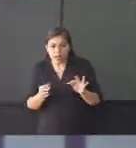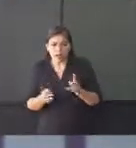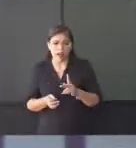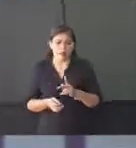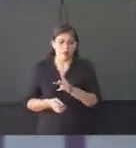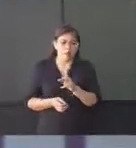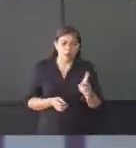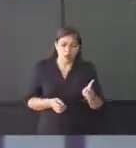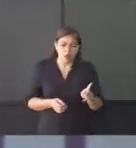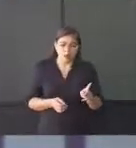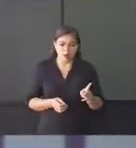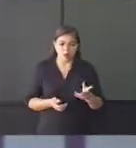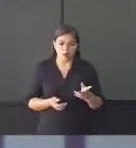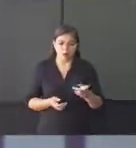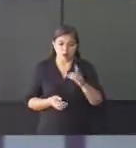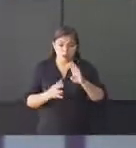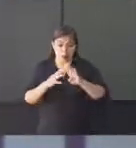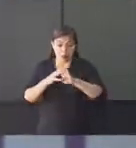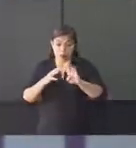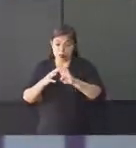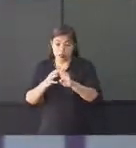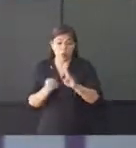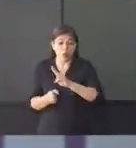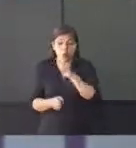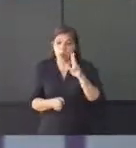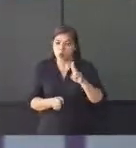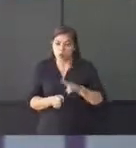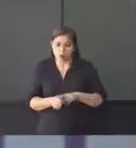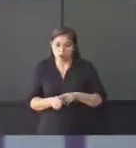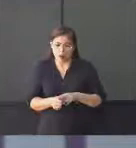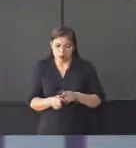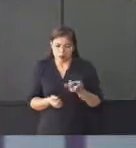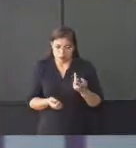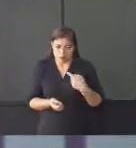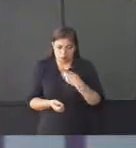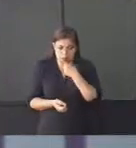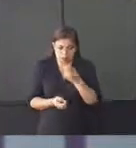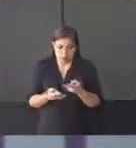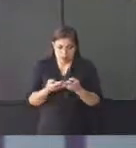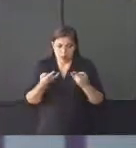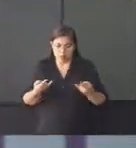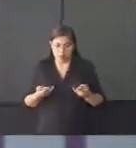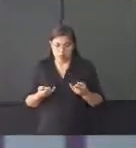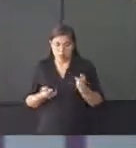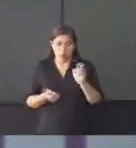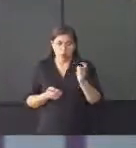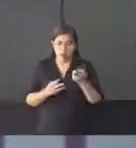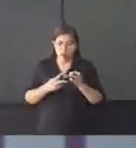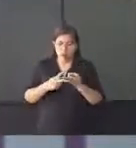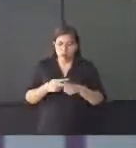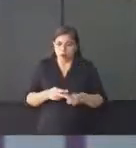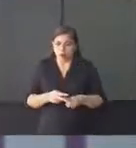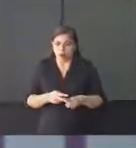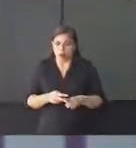our citizens that migrations are a natural fact? If you allow me the anecdote,